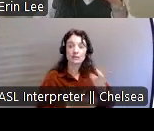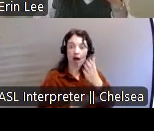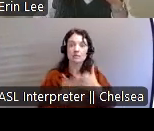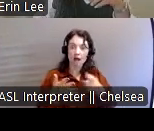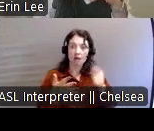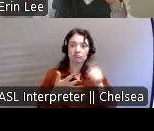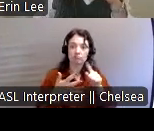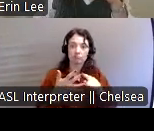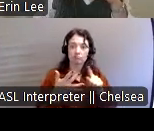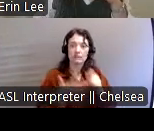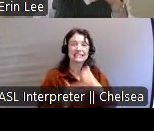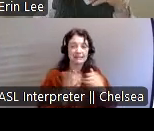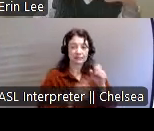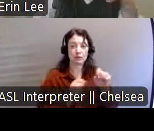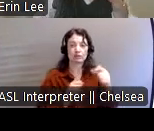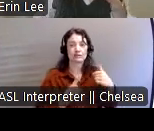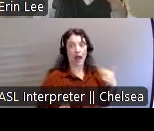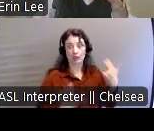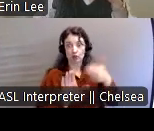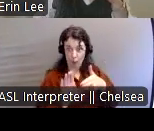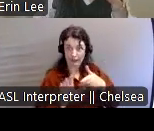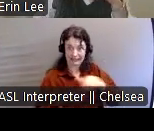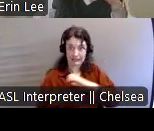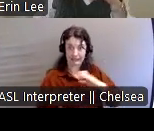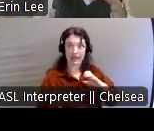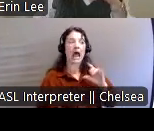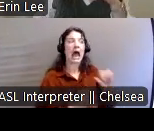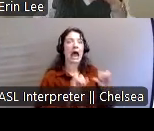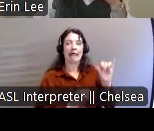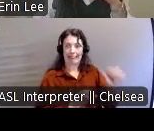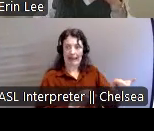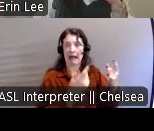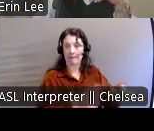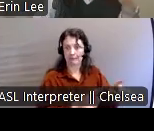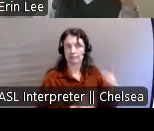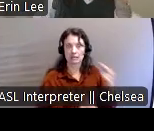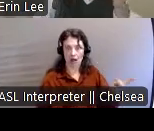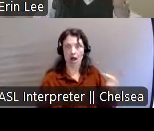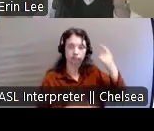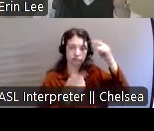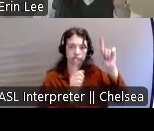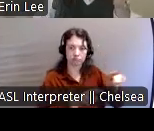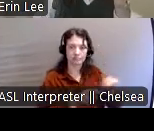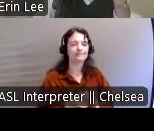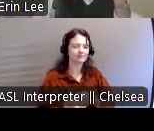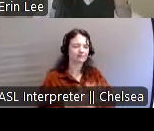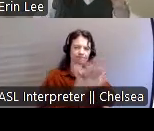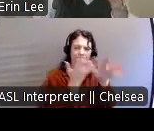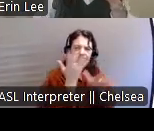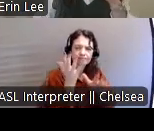reviewed since becoming a member and other past cases in terms of looking at recommendations. If we could forward the slide,